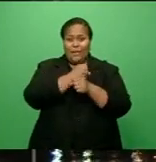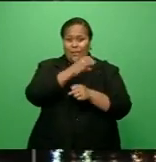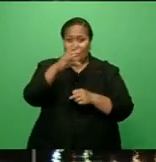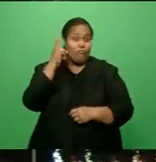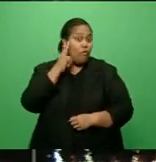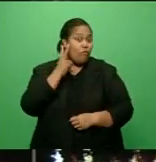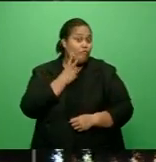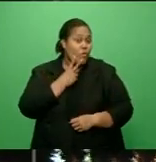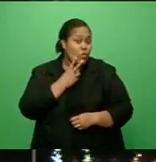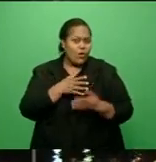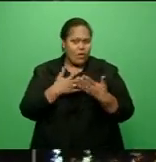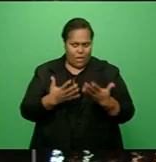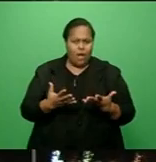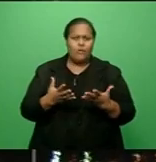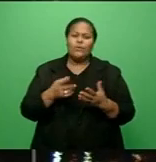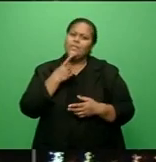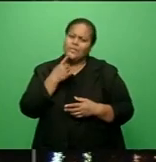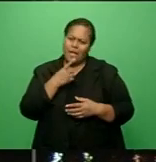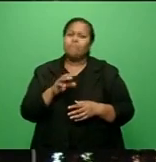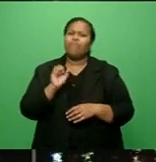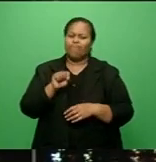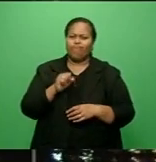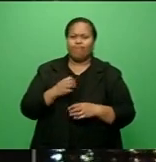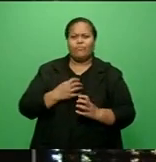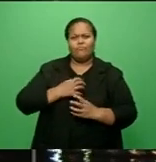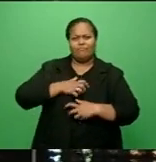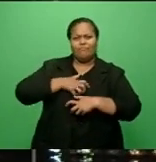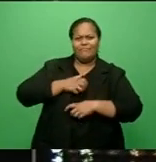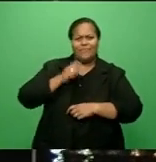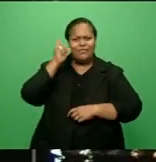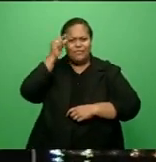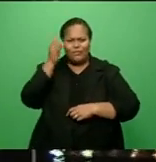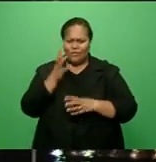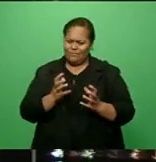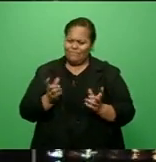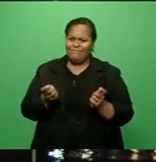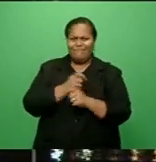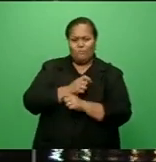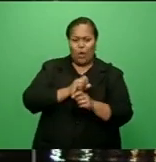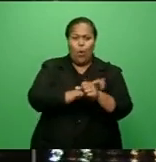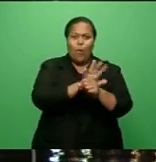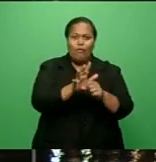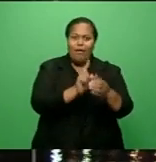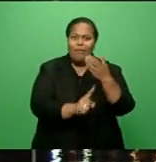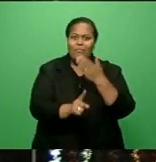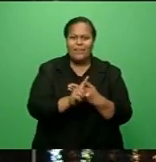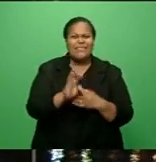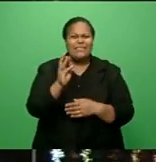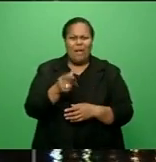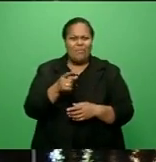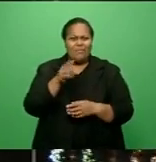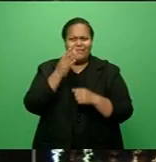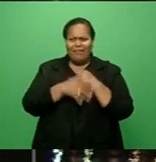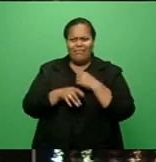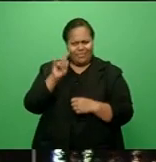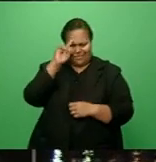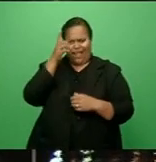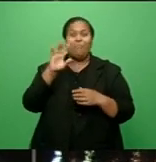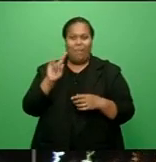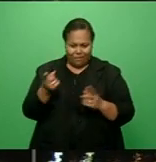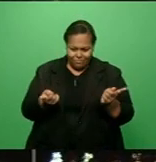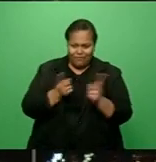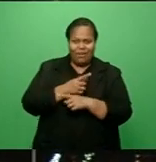Fijians adapted to changes brought about by COVID-19 without realising it. Chief Executive Ronald Prasad says many